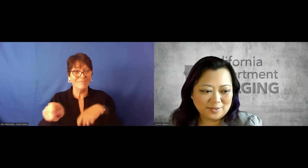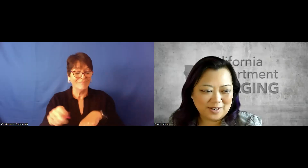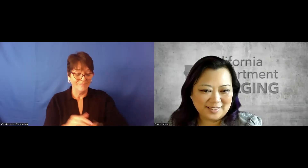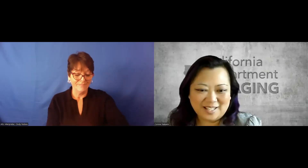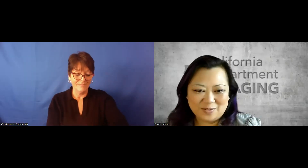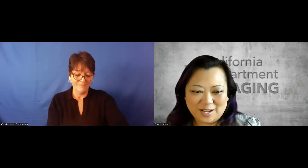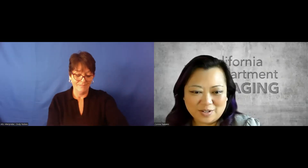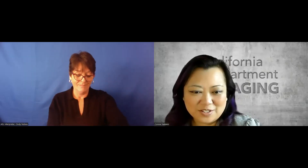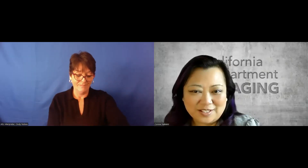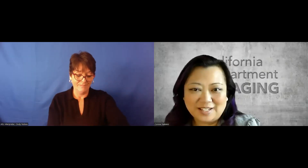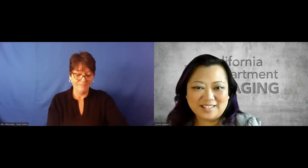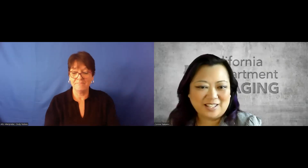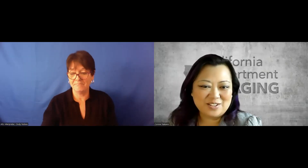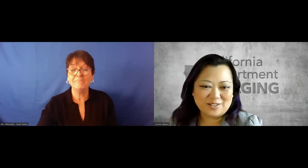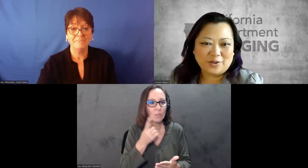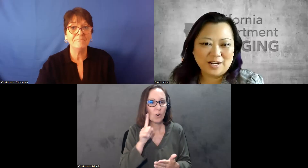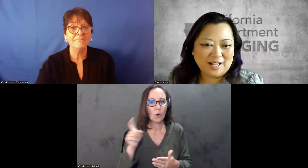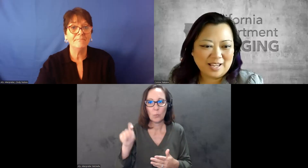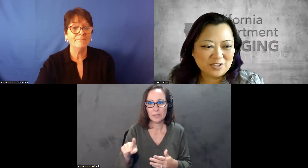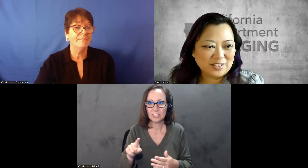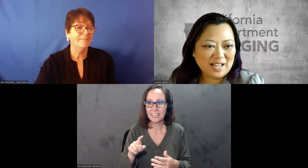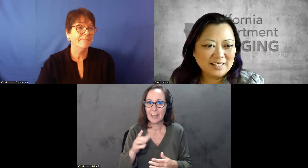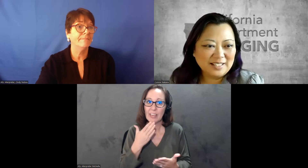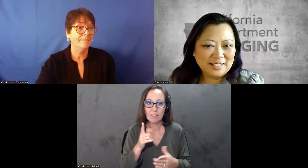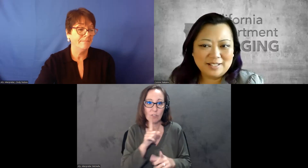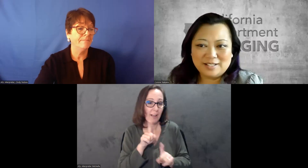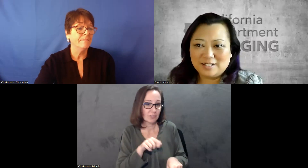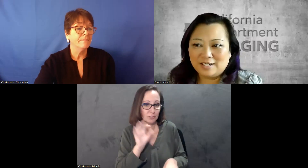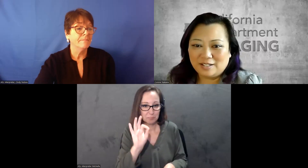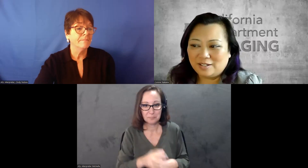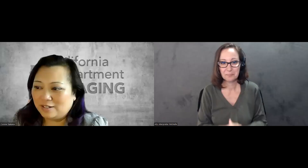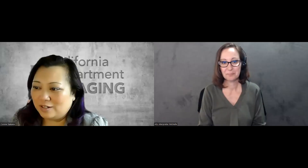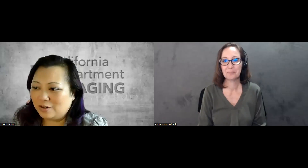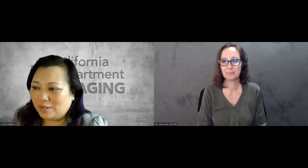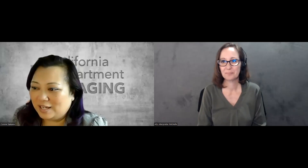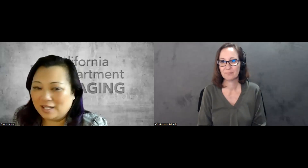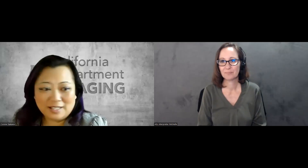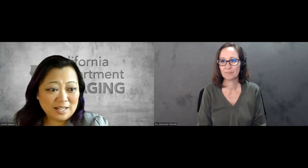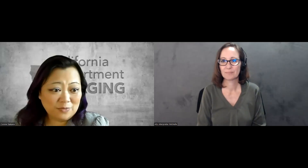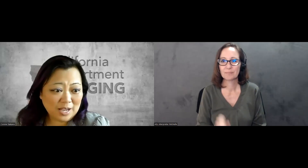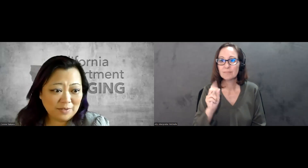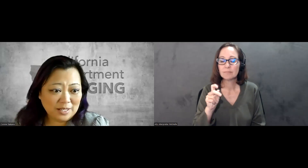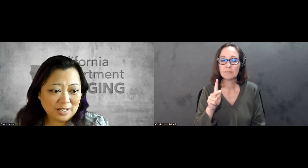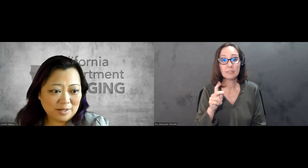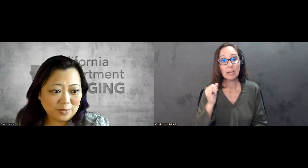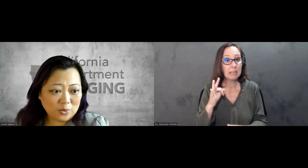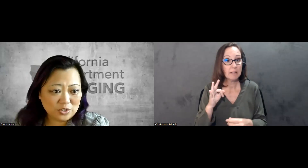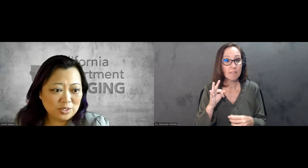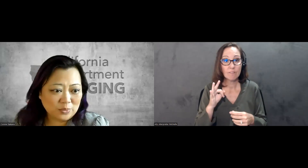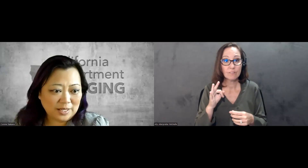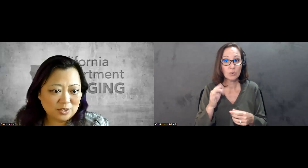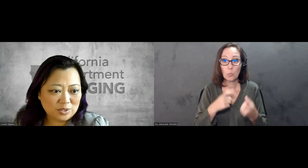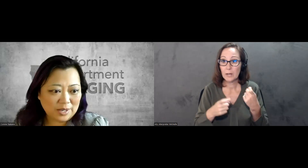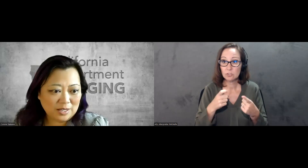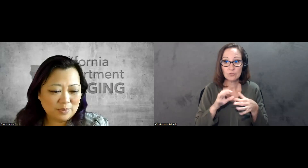Great, thank you for that question, and thank you, Yingzhe, for answering that. Okay, again, if you have any